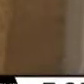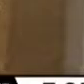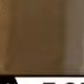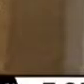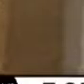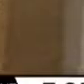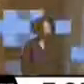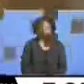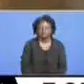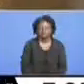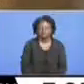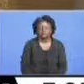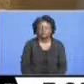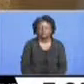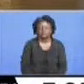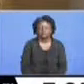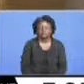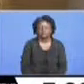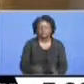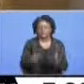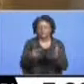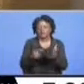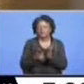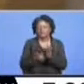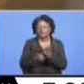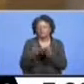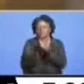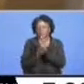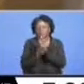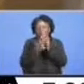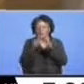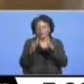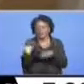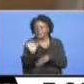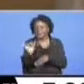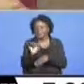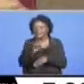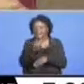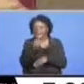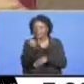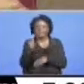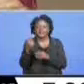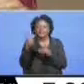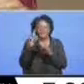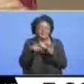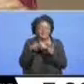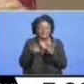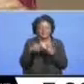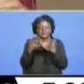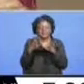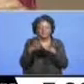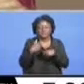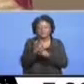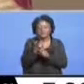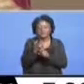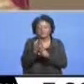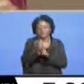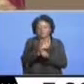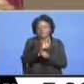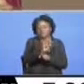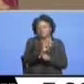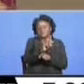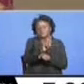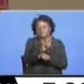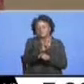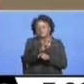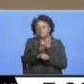This Bahamian clapboard house is just like any other, except its finishes are made of straw, and it's home to one Percival the pig. You